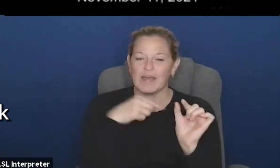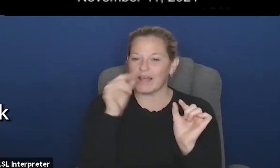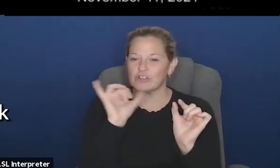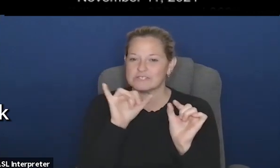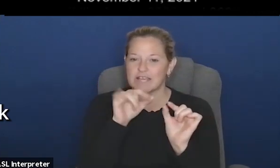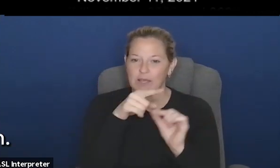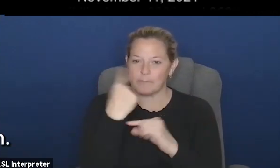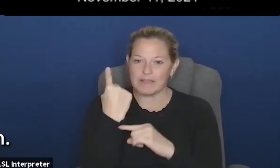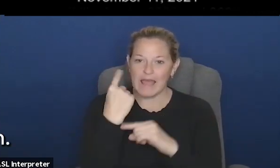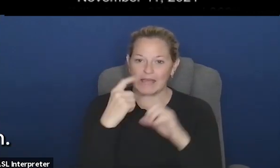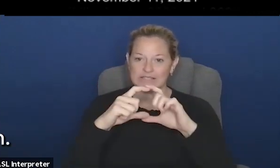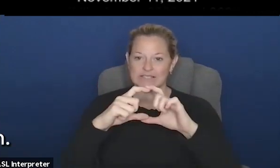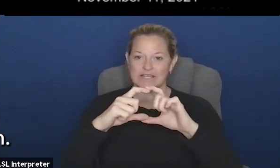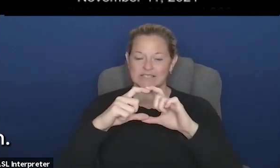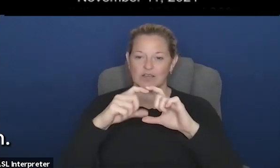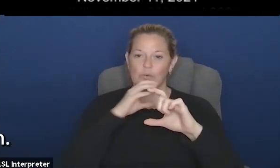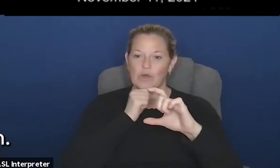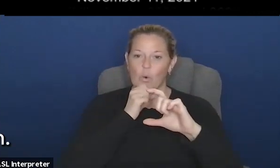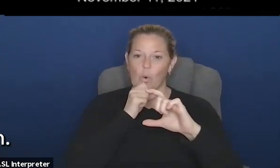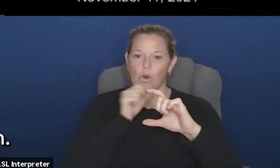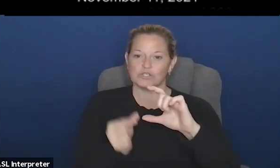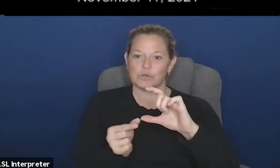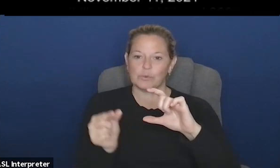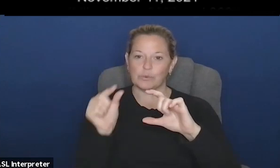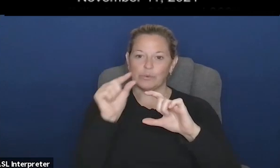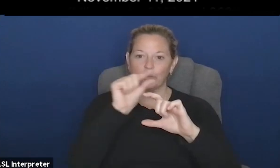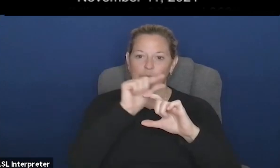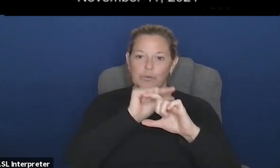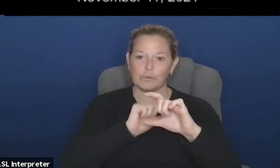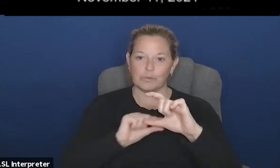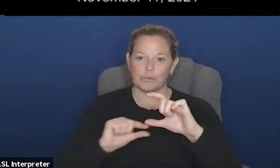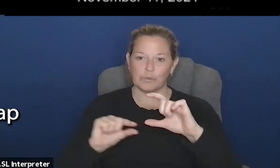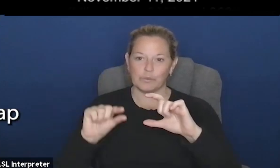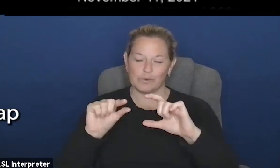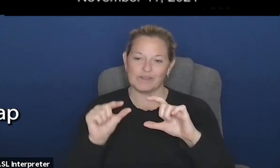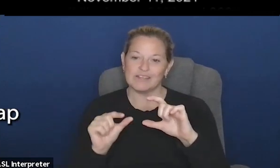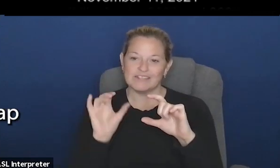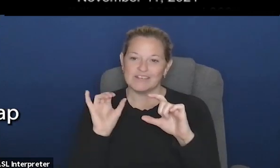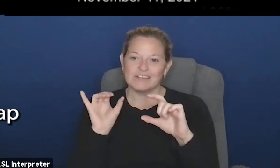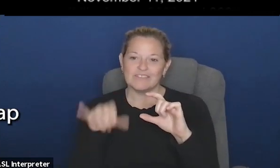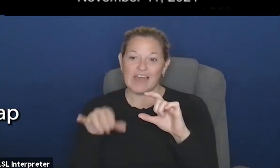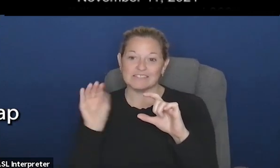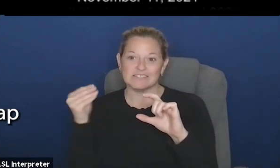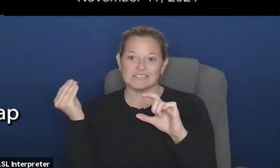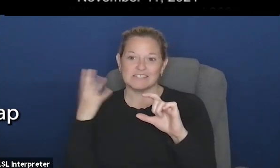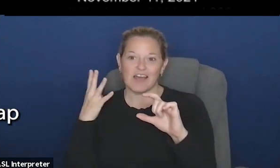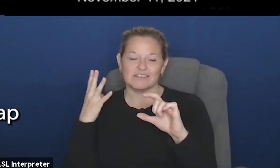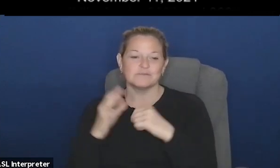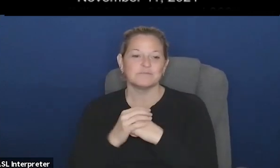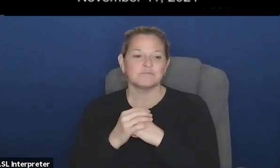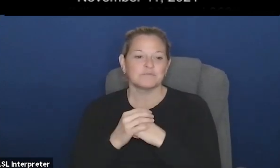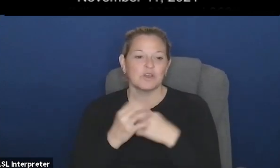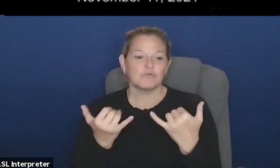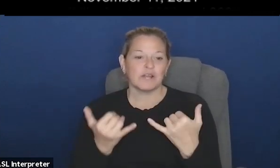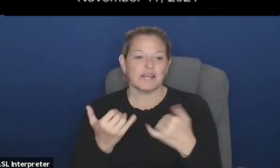an orange circle around it, which is the uneclipsed part of the sun. And so right now I have a close-up of the map of the United States